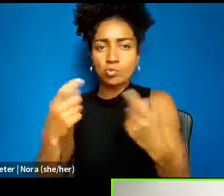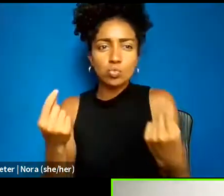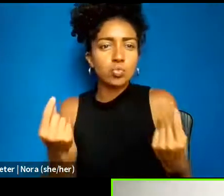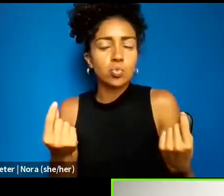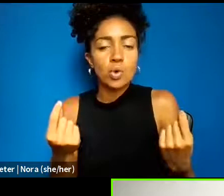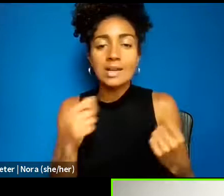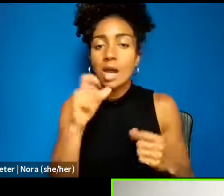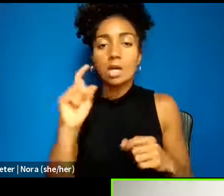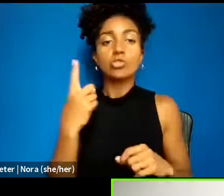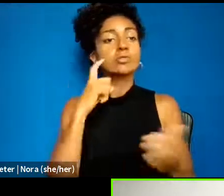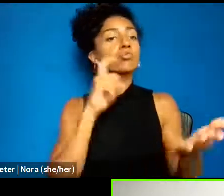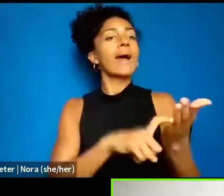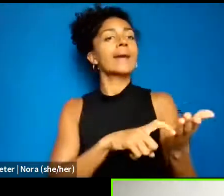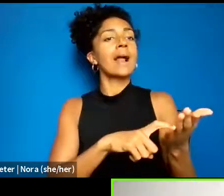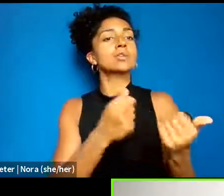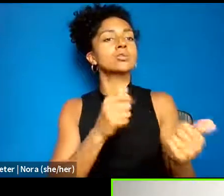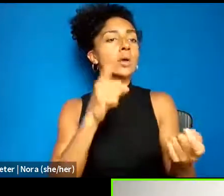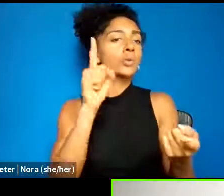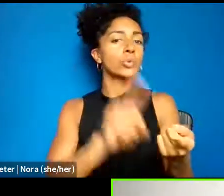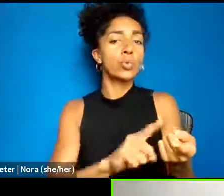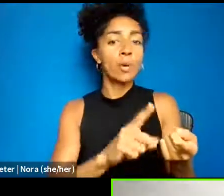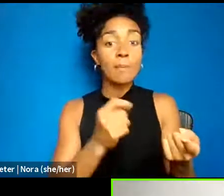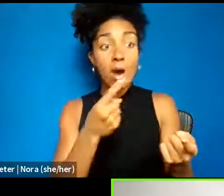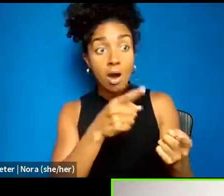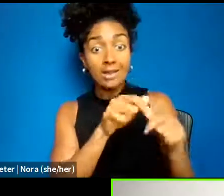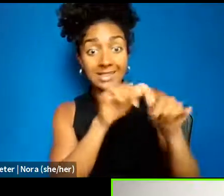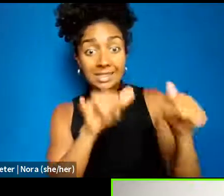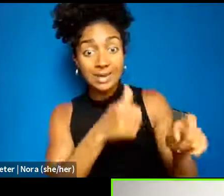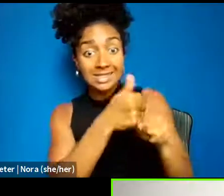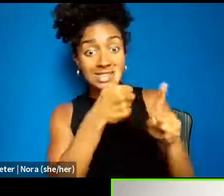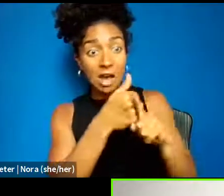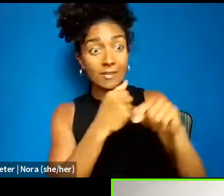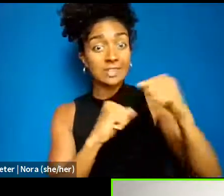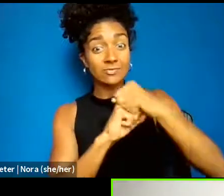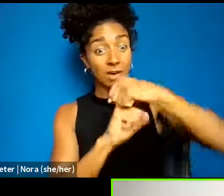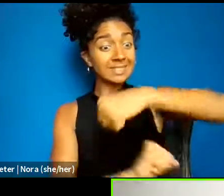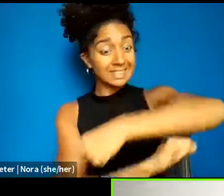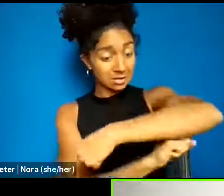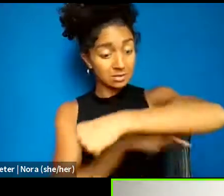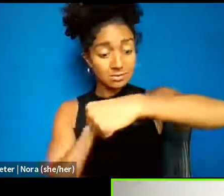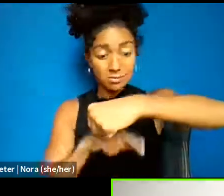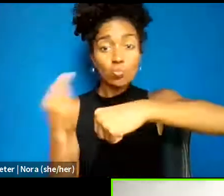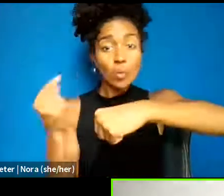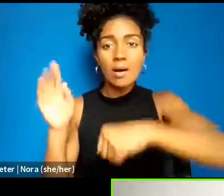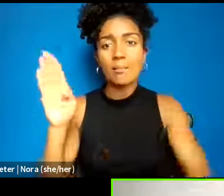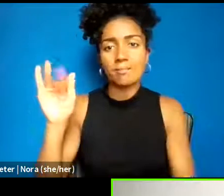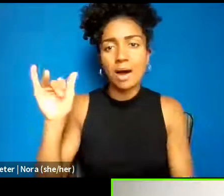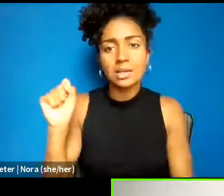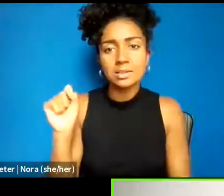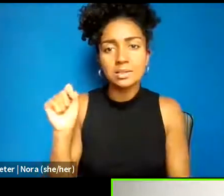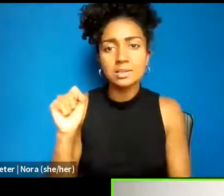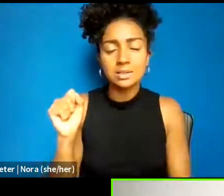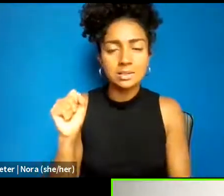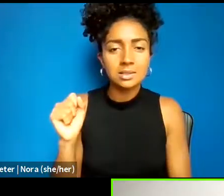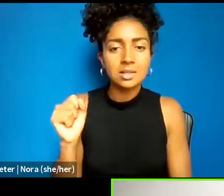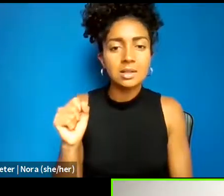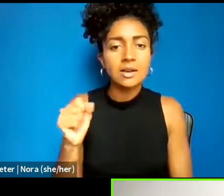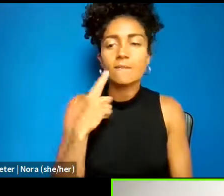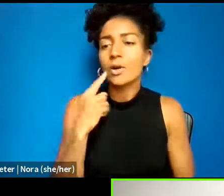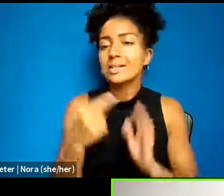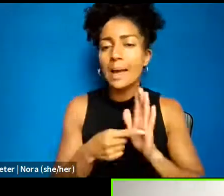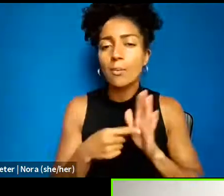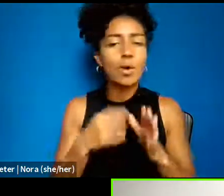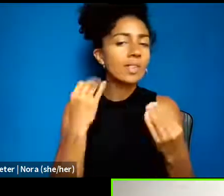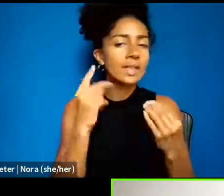it and mitigate it, but this system is ultimately based on bias. In terms of if we think about, for example, some